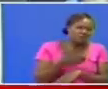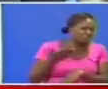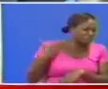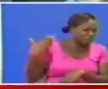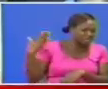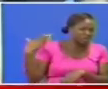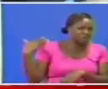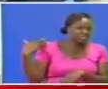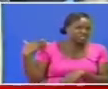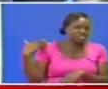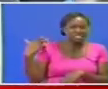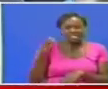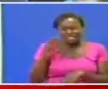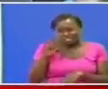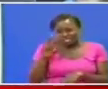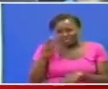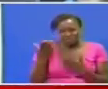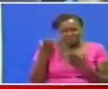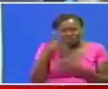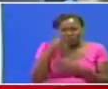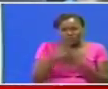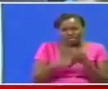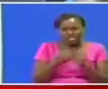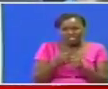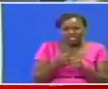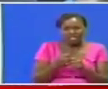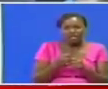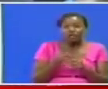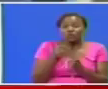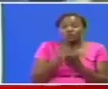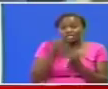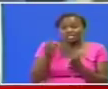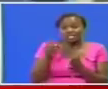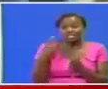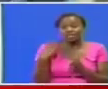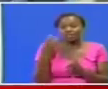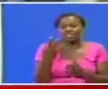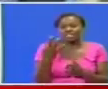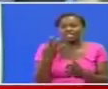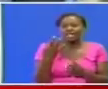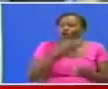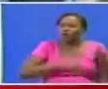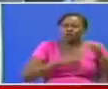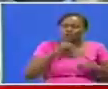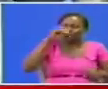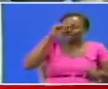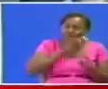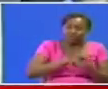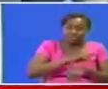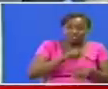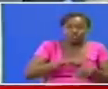just about a year ago, we were judged number 3 as the most corrupt nation on